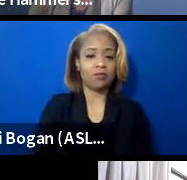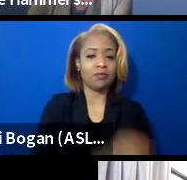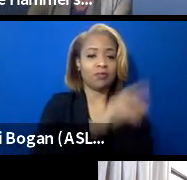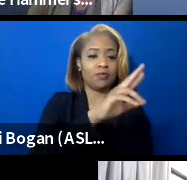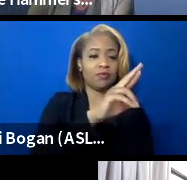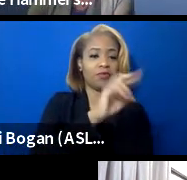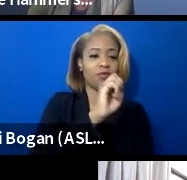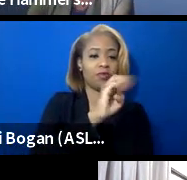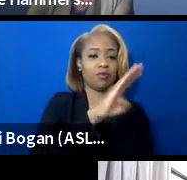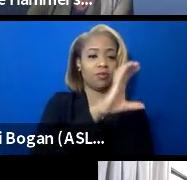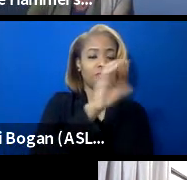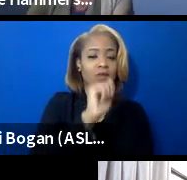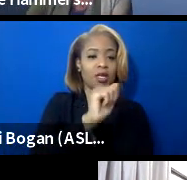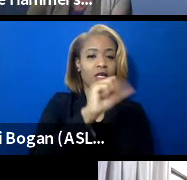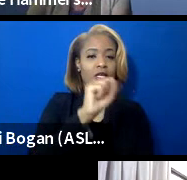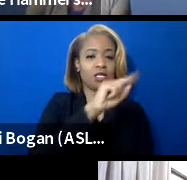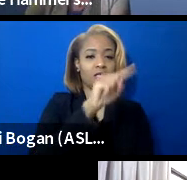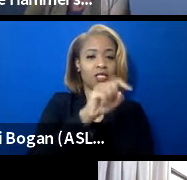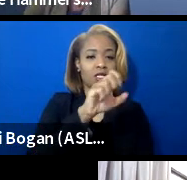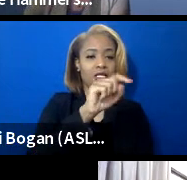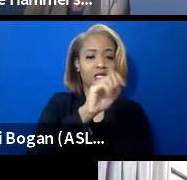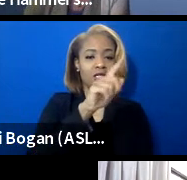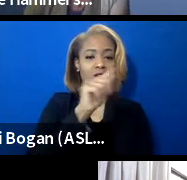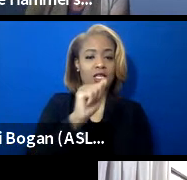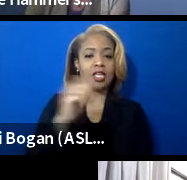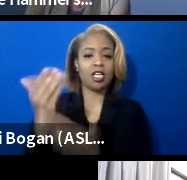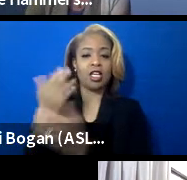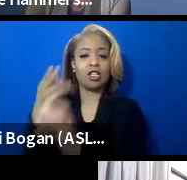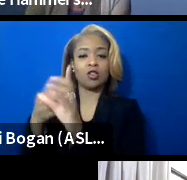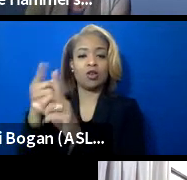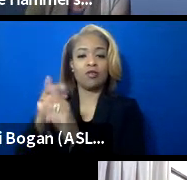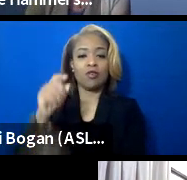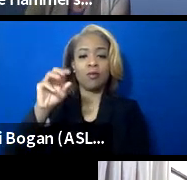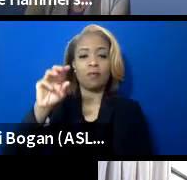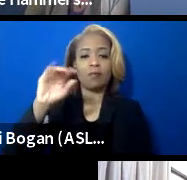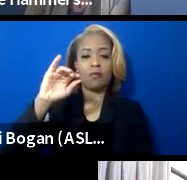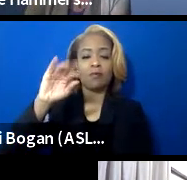Rebecca Zatella. Present, remotely attending from Wayne County, Michigan.